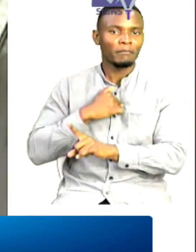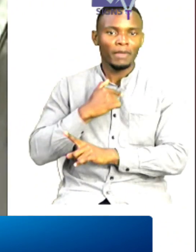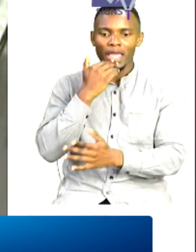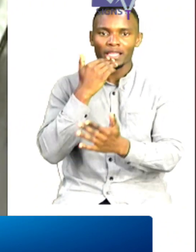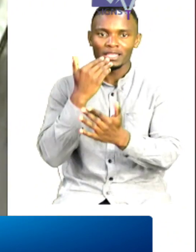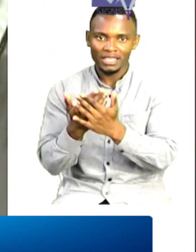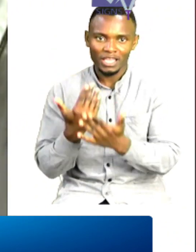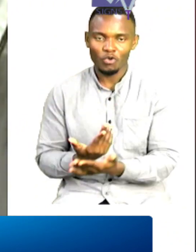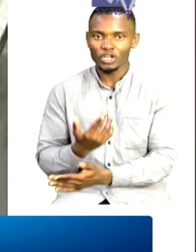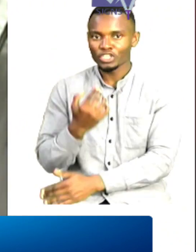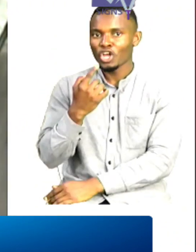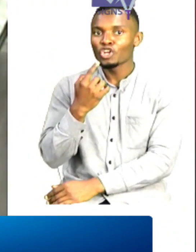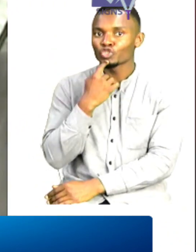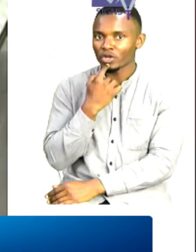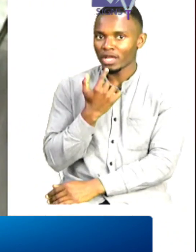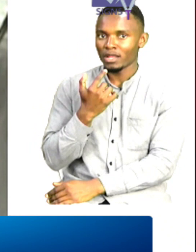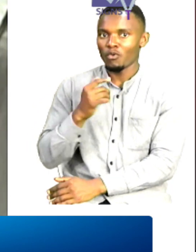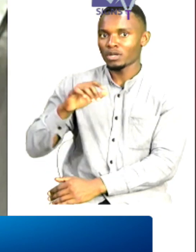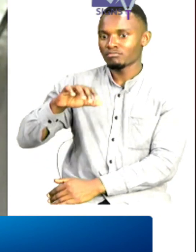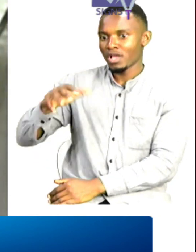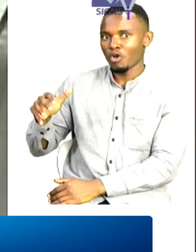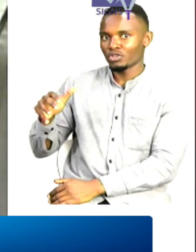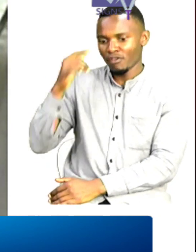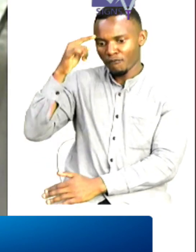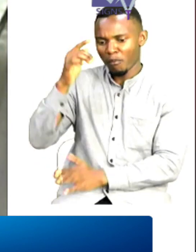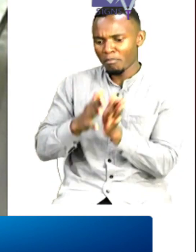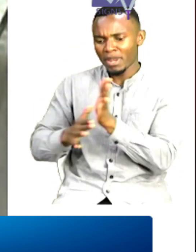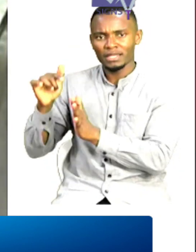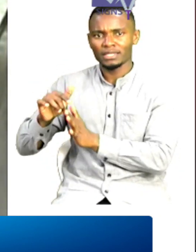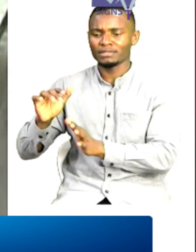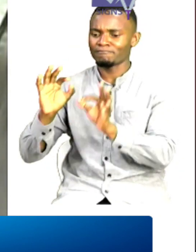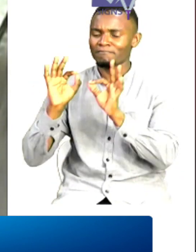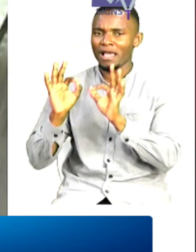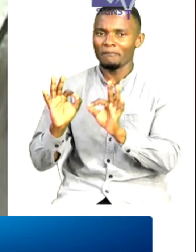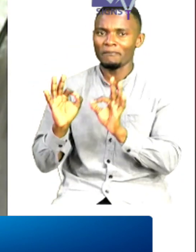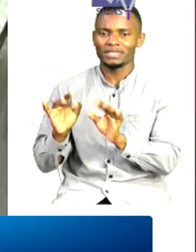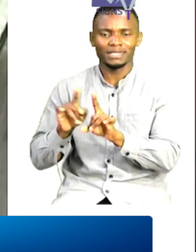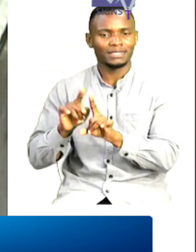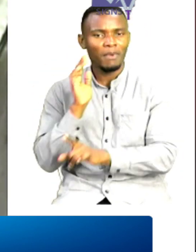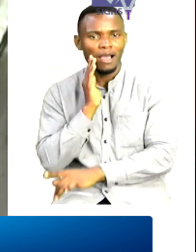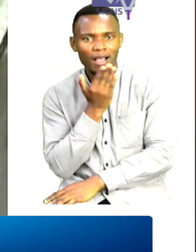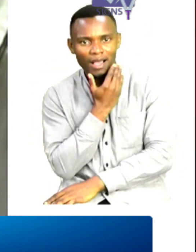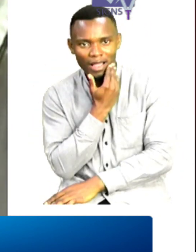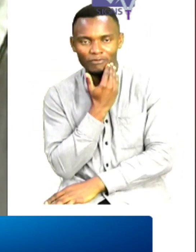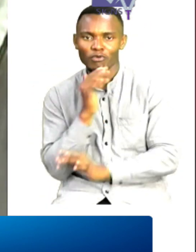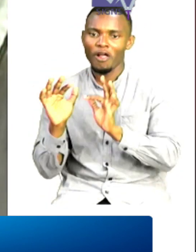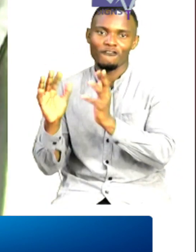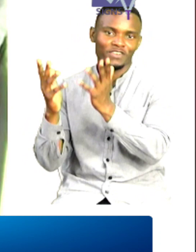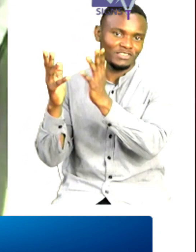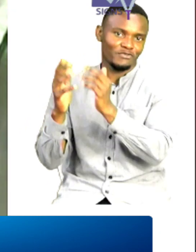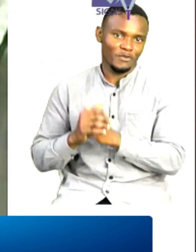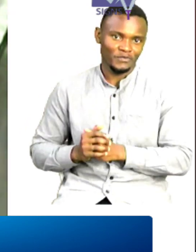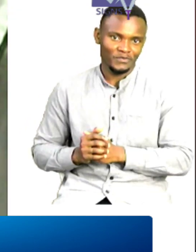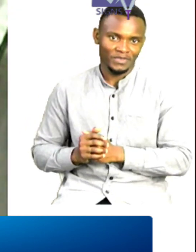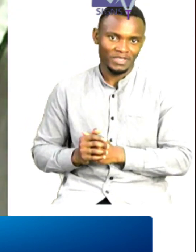Turkana County for organizing this magnificent and colorful festival, the